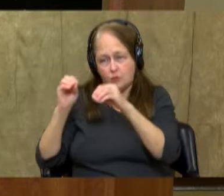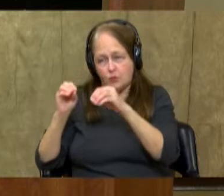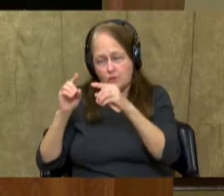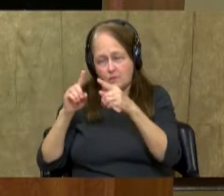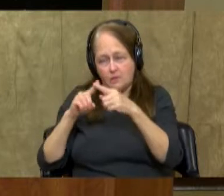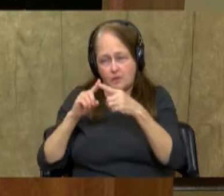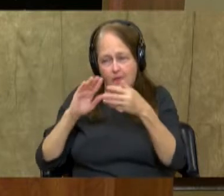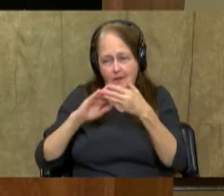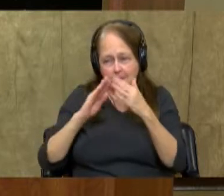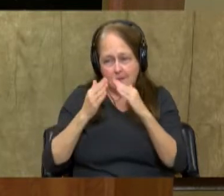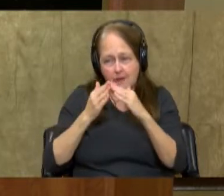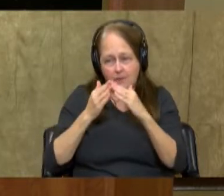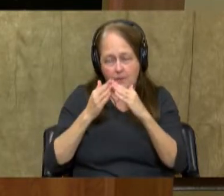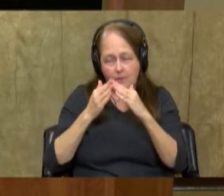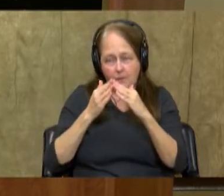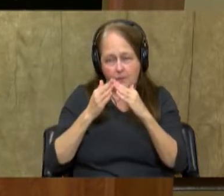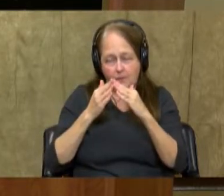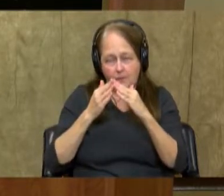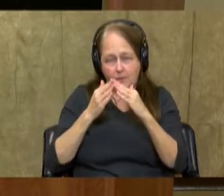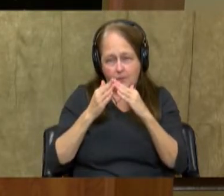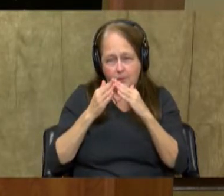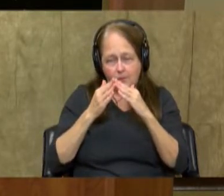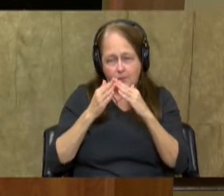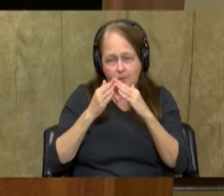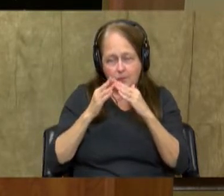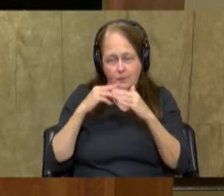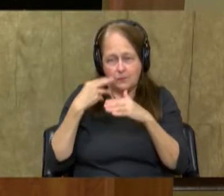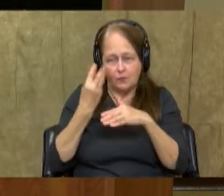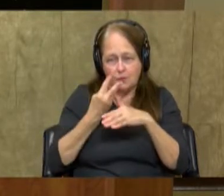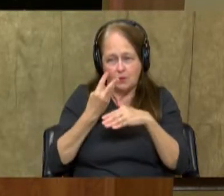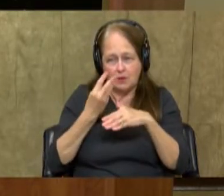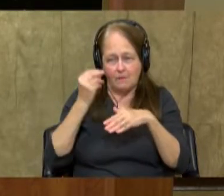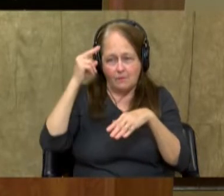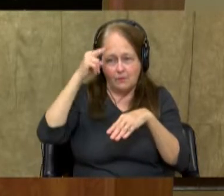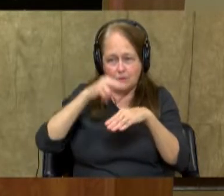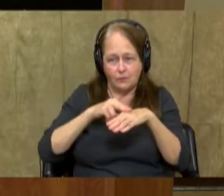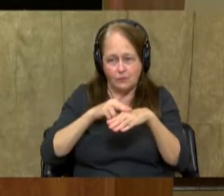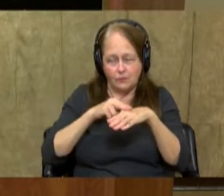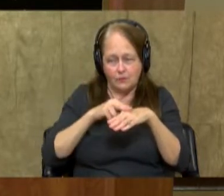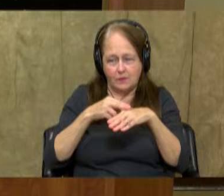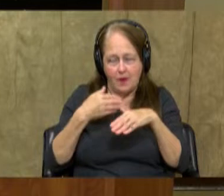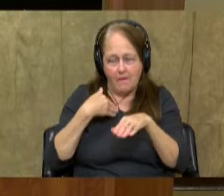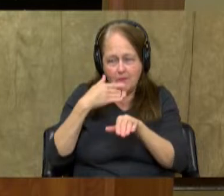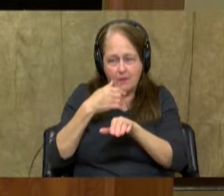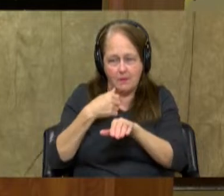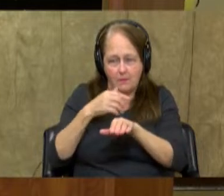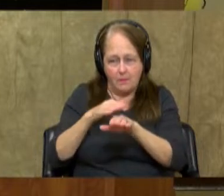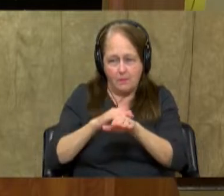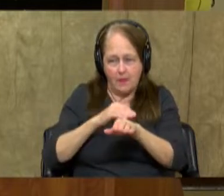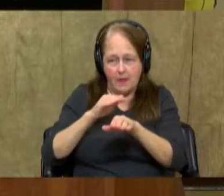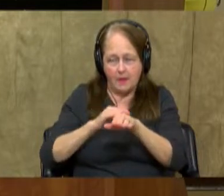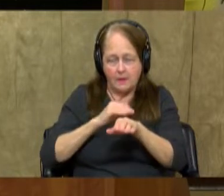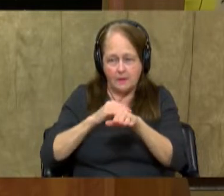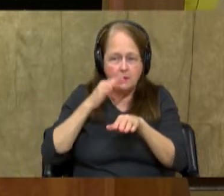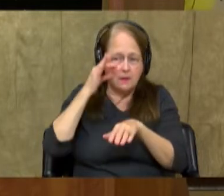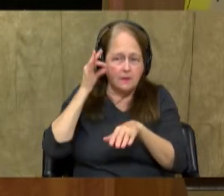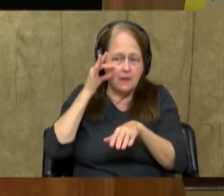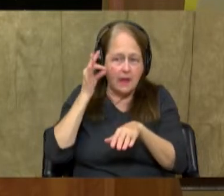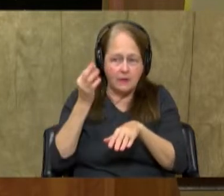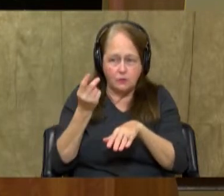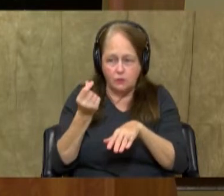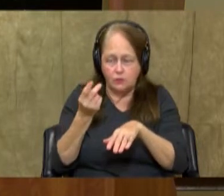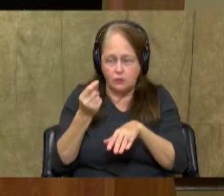town. In the country, we, of course, had all kinds of pets. Cats,